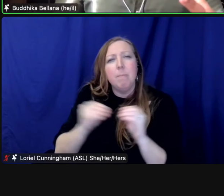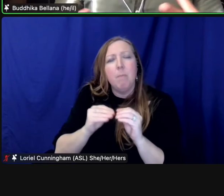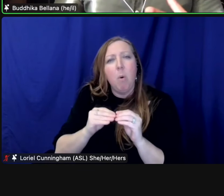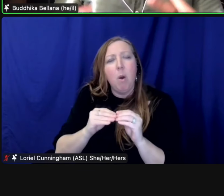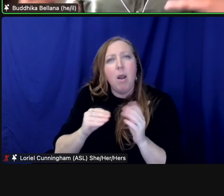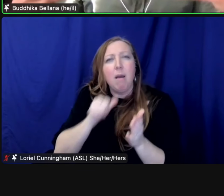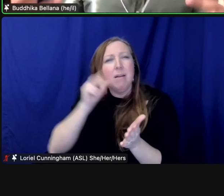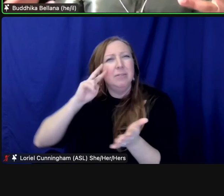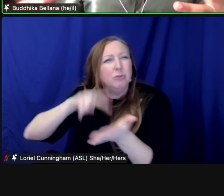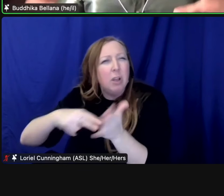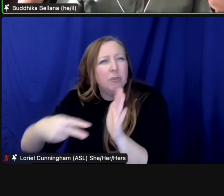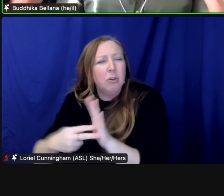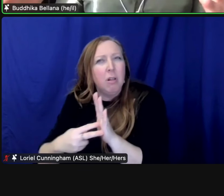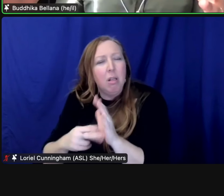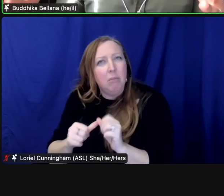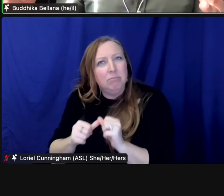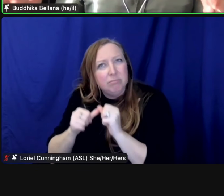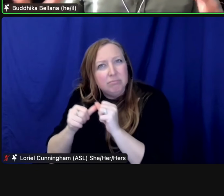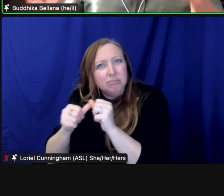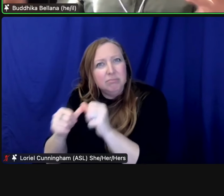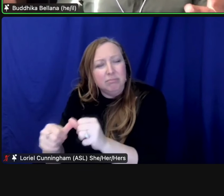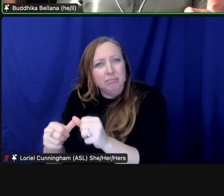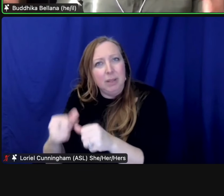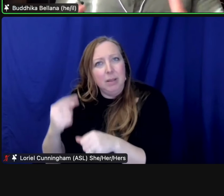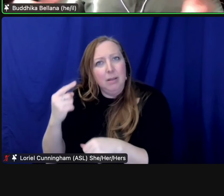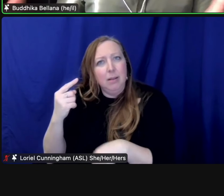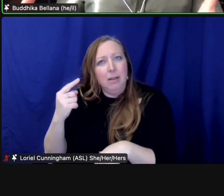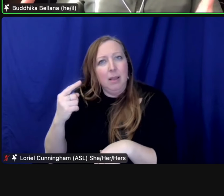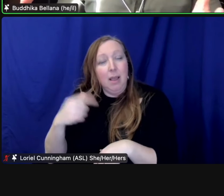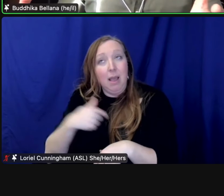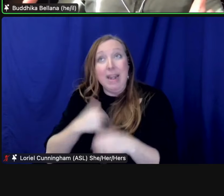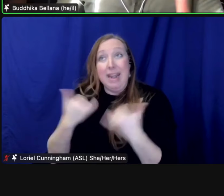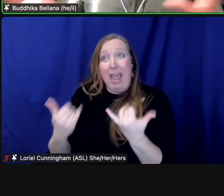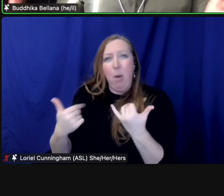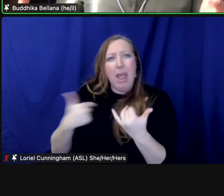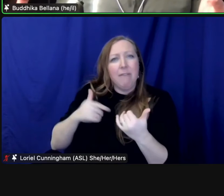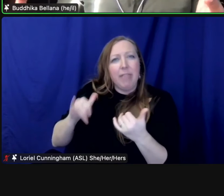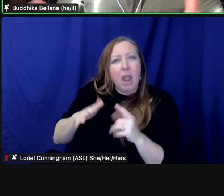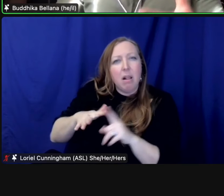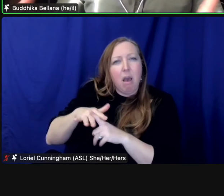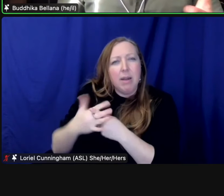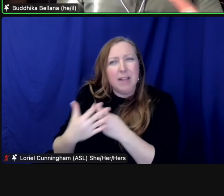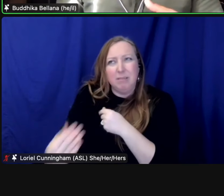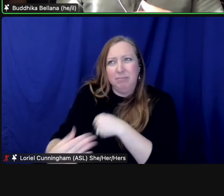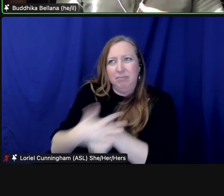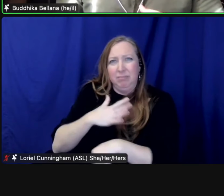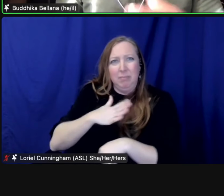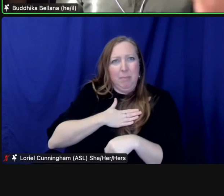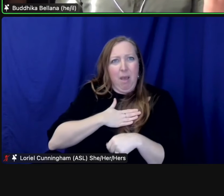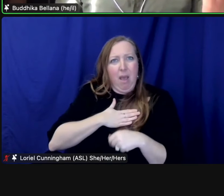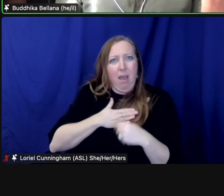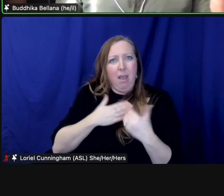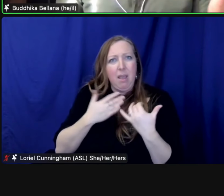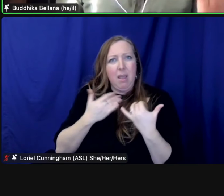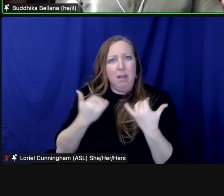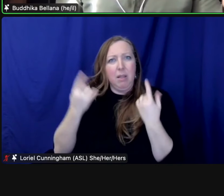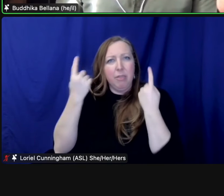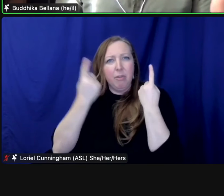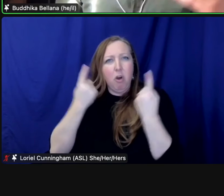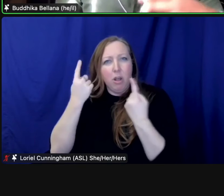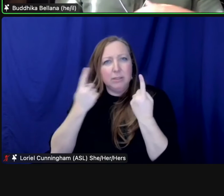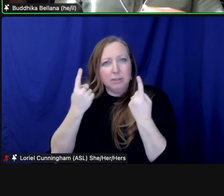unintentional, lasting mental context that shapes spontaneous cognition, kind of like the lingering we've been reporting